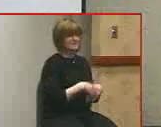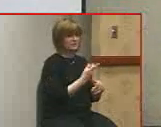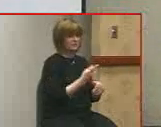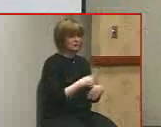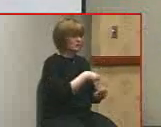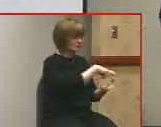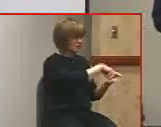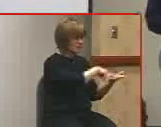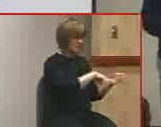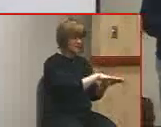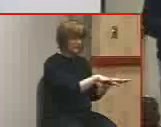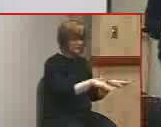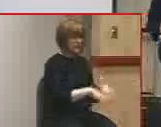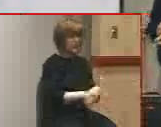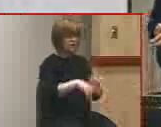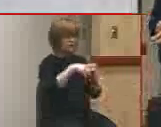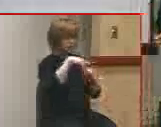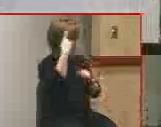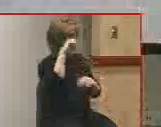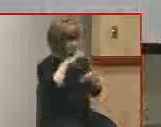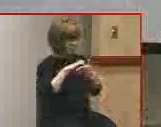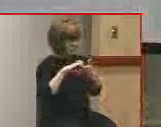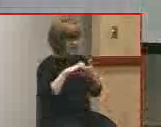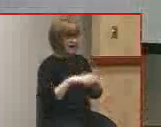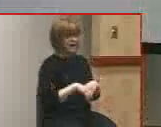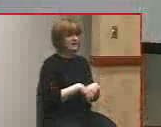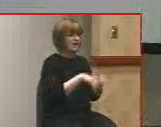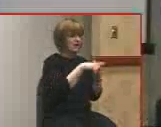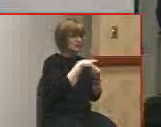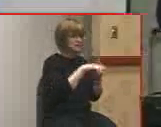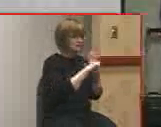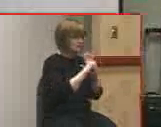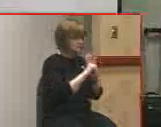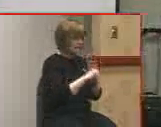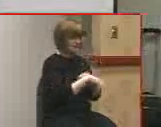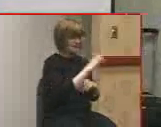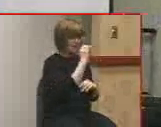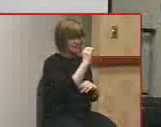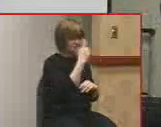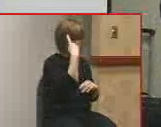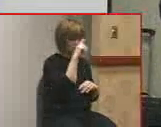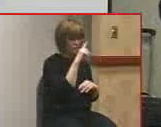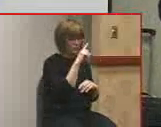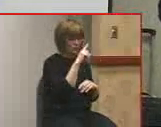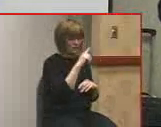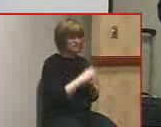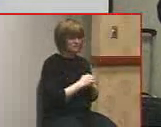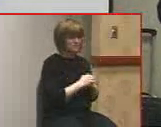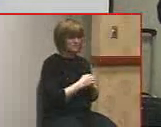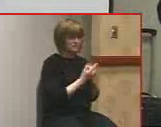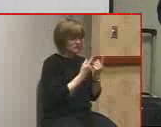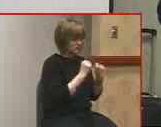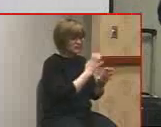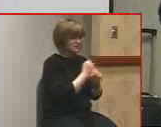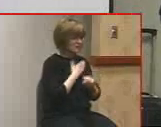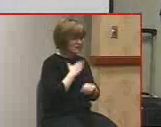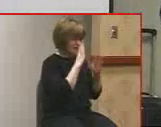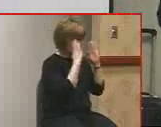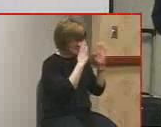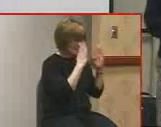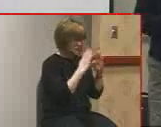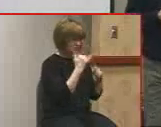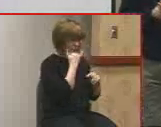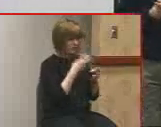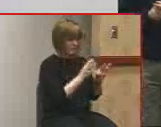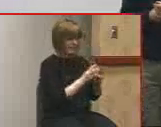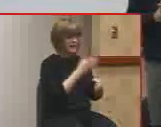a plus for the card or the sign, and a 0 for trying to get my attention in another way. And at the end of